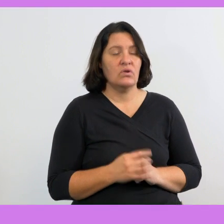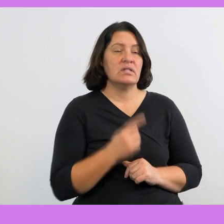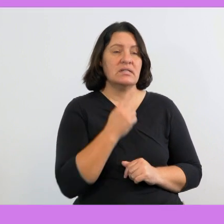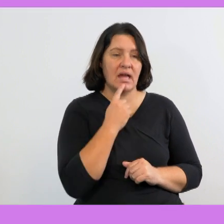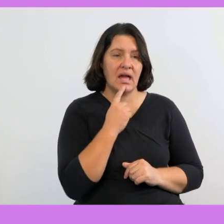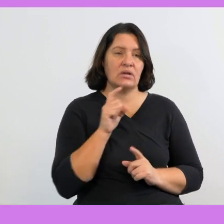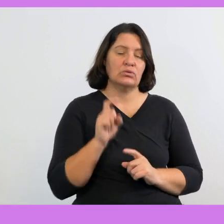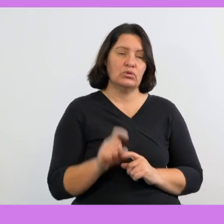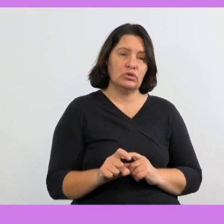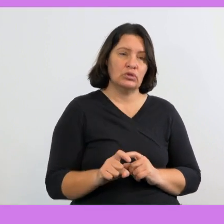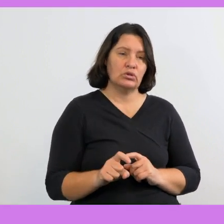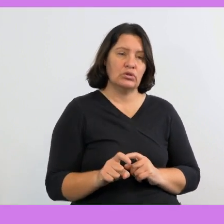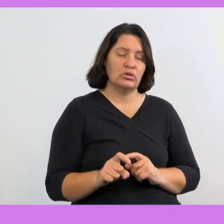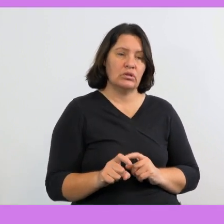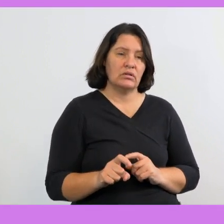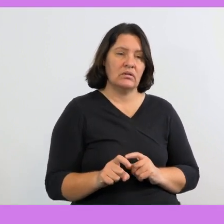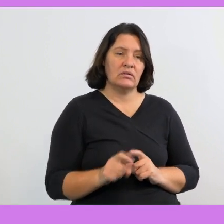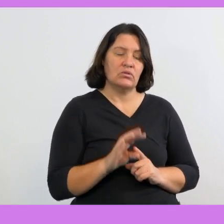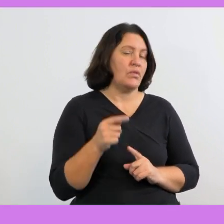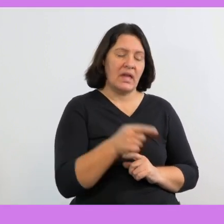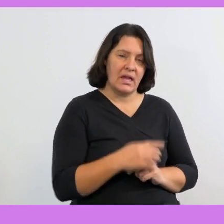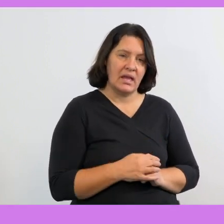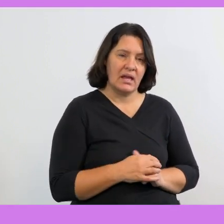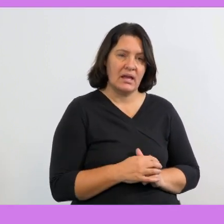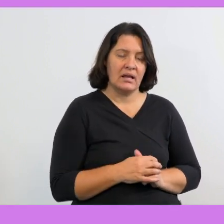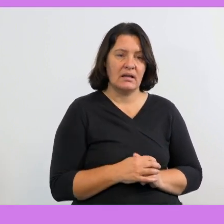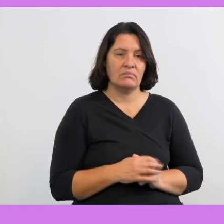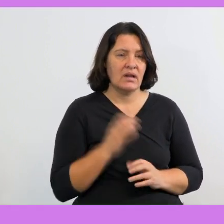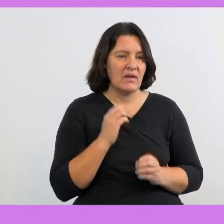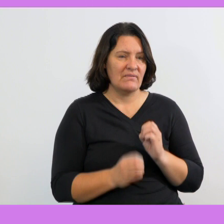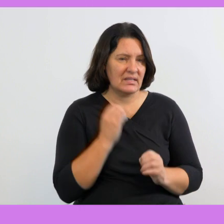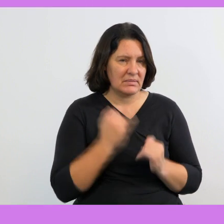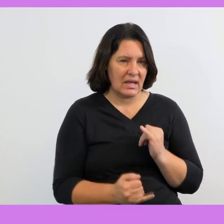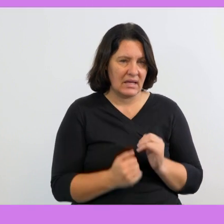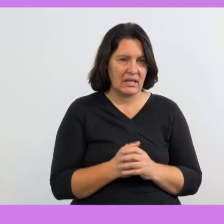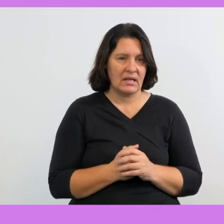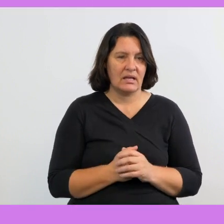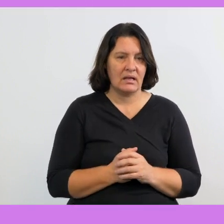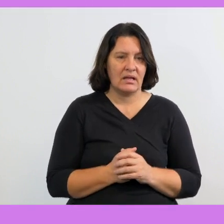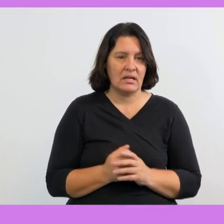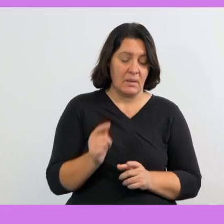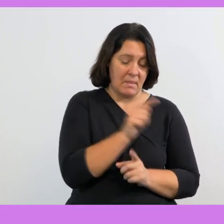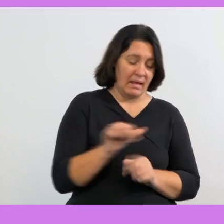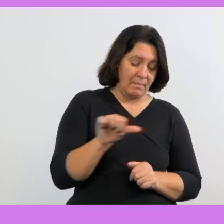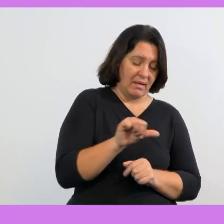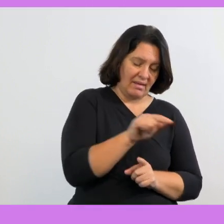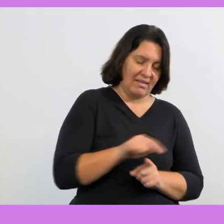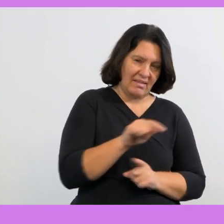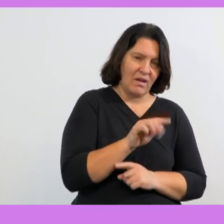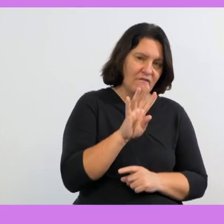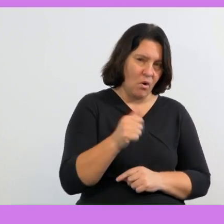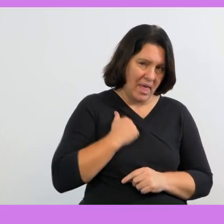right? And we said it should, it's not there. Can we just correct that mistake? Break-even point is actually